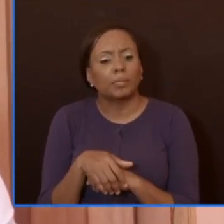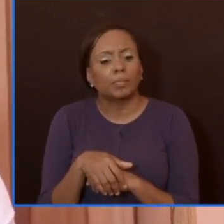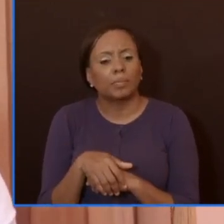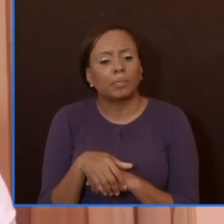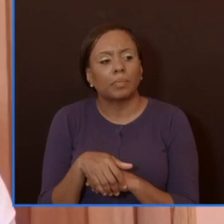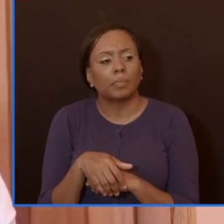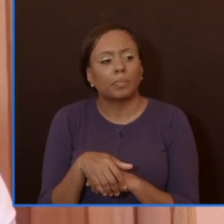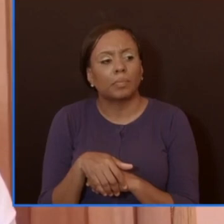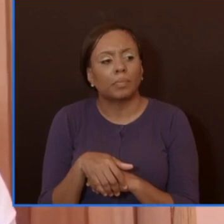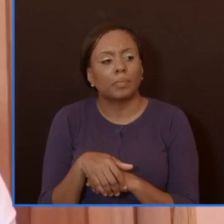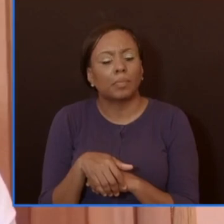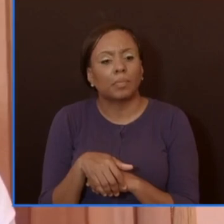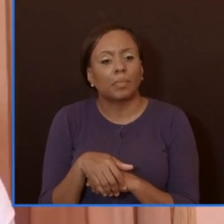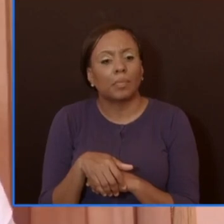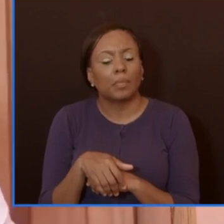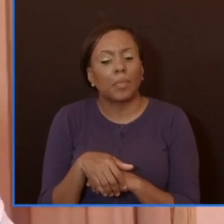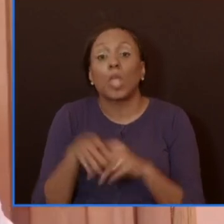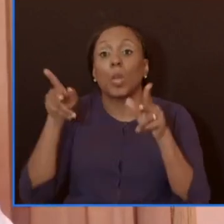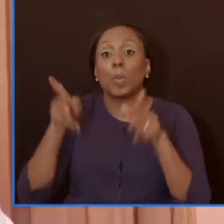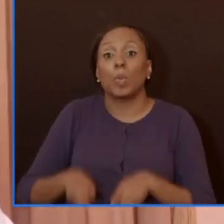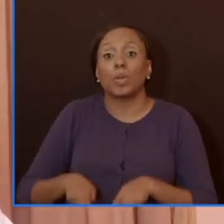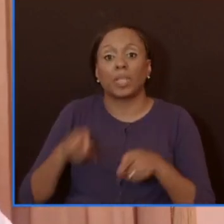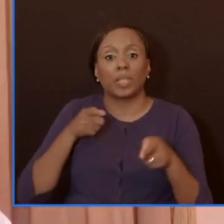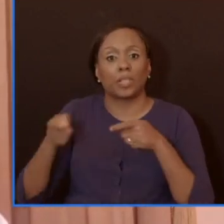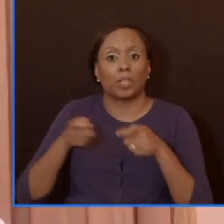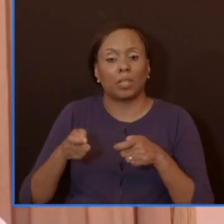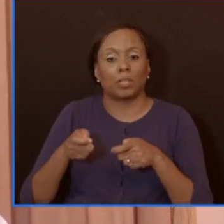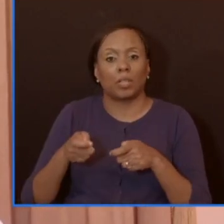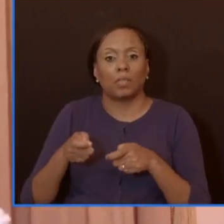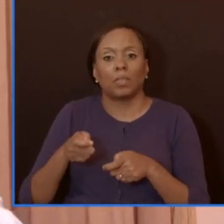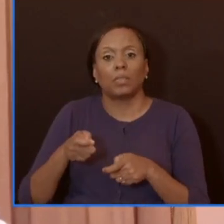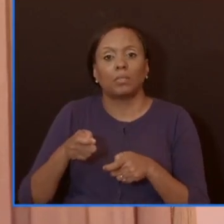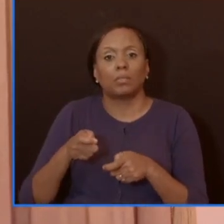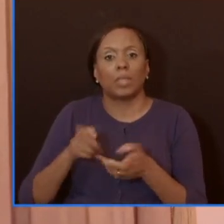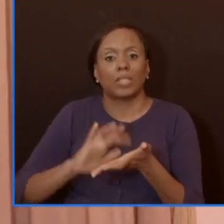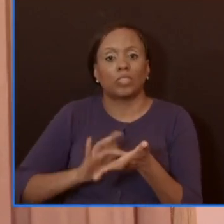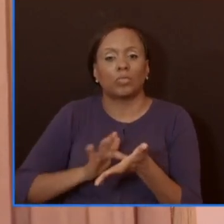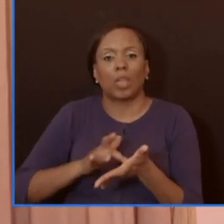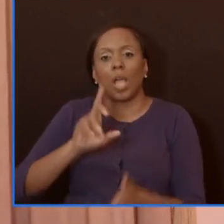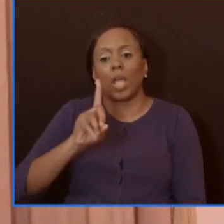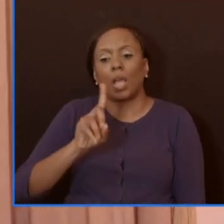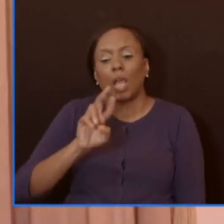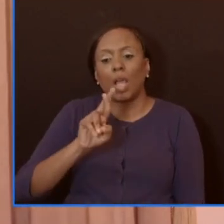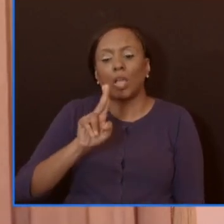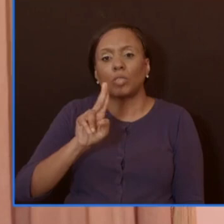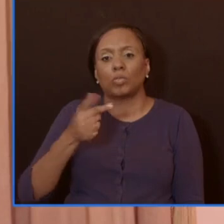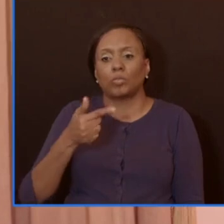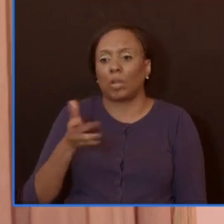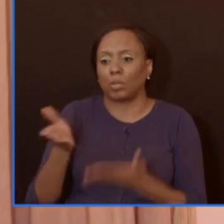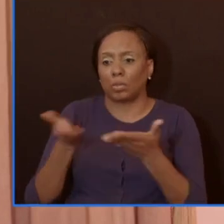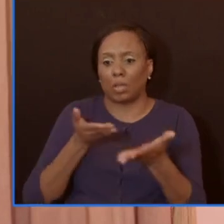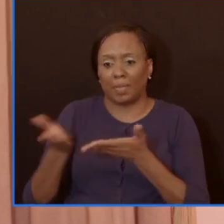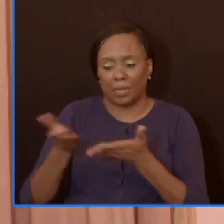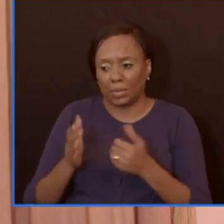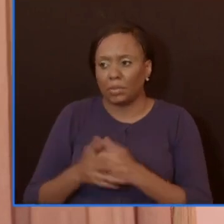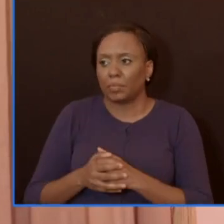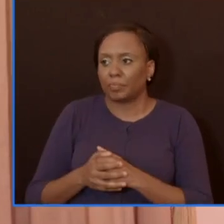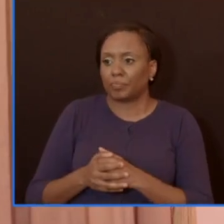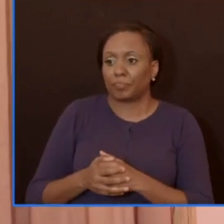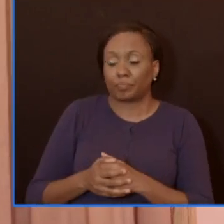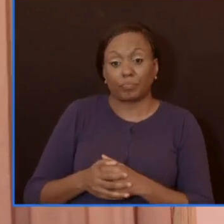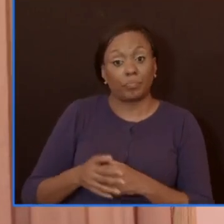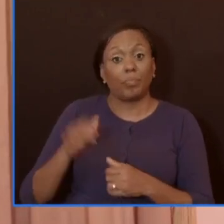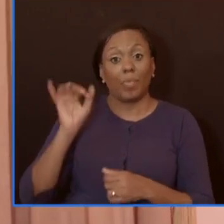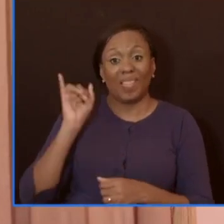Ms. Hines who leads that? The head of the drug service. So these are people who are independent and professionals. And so long as that